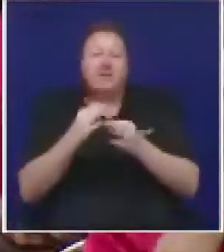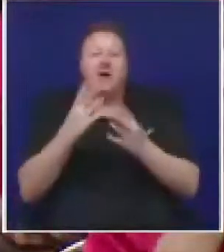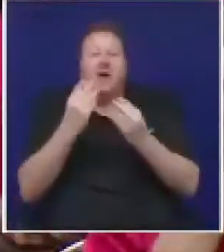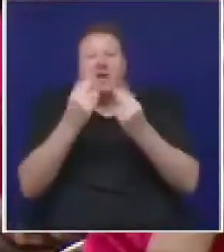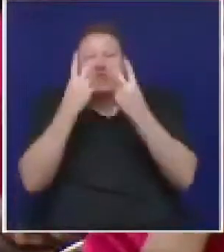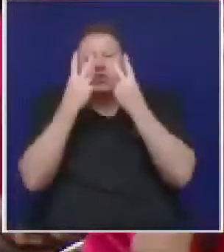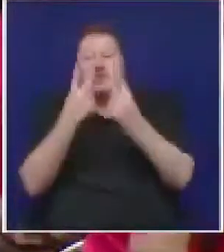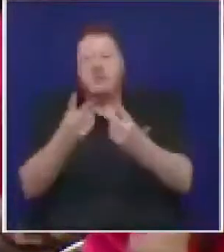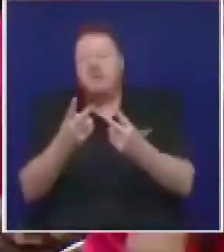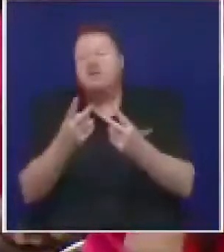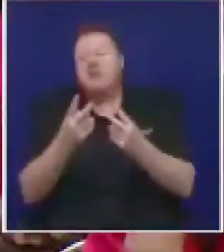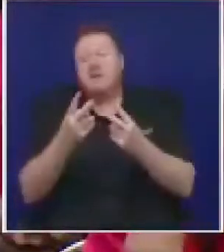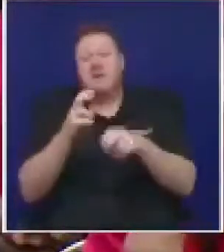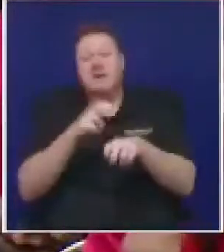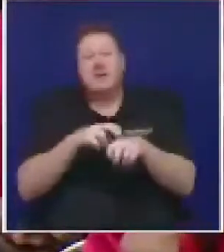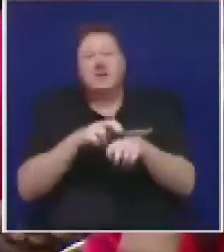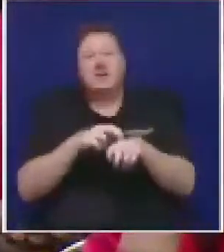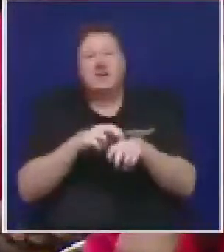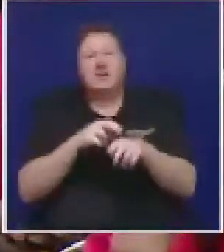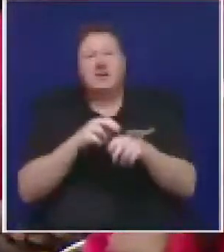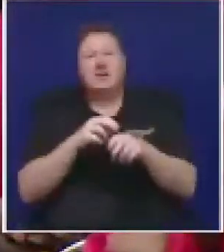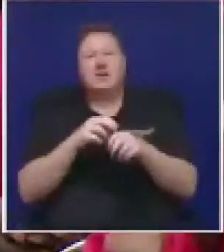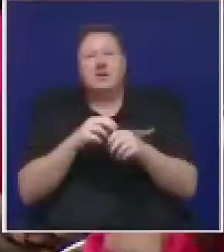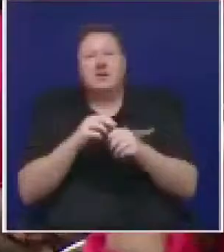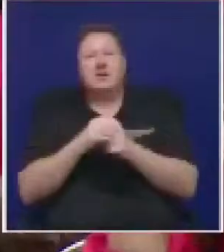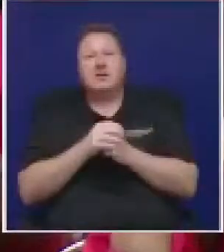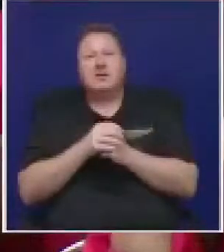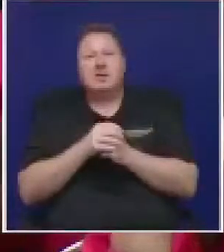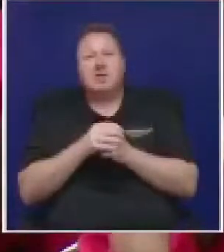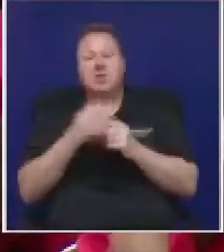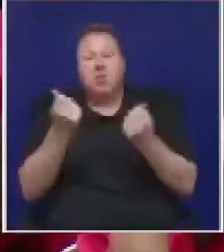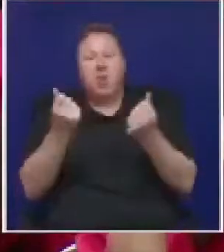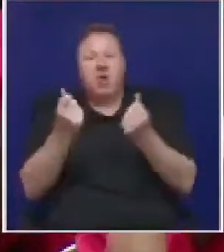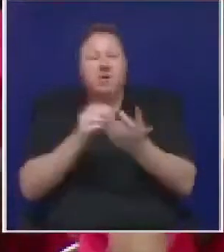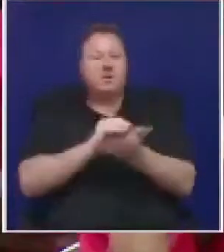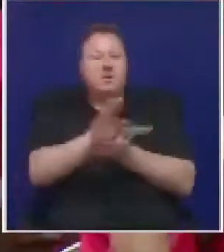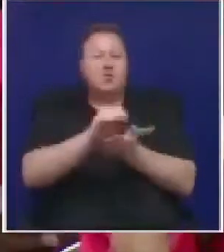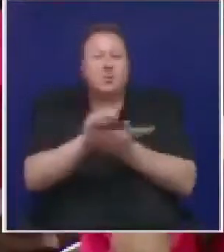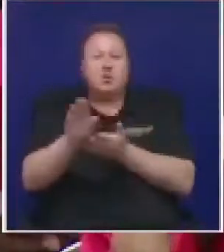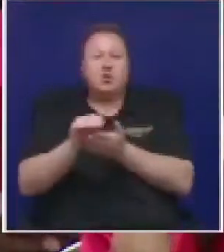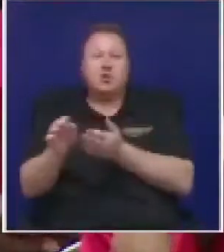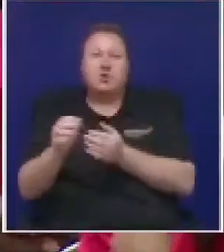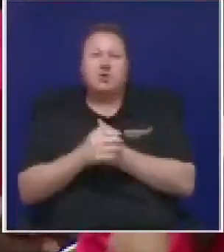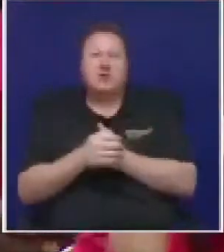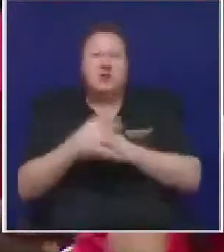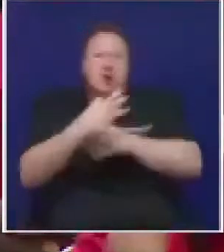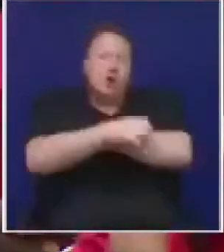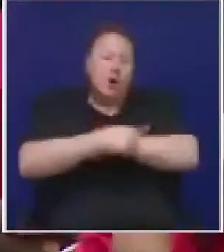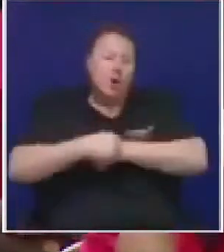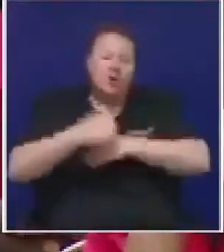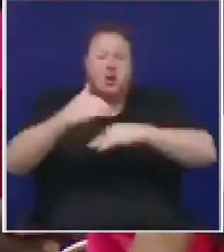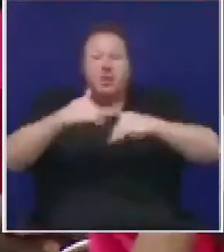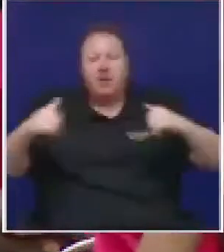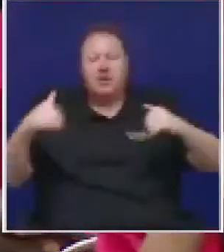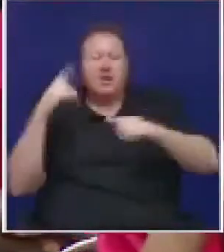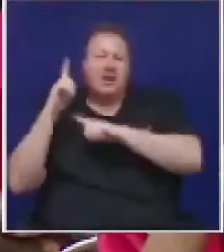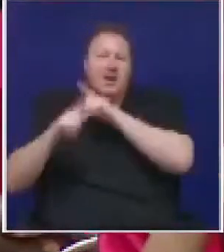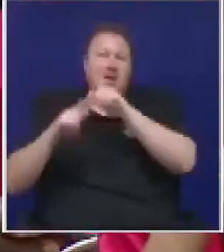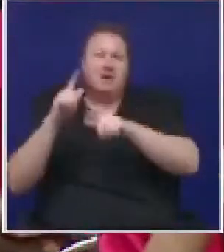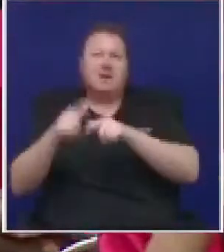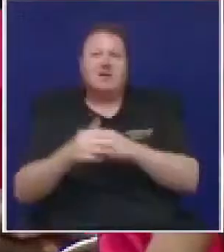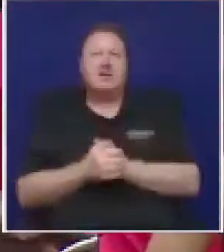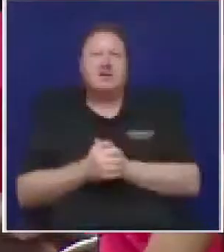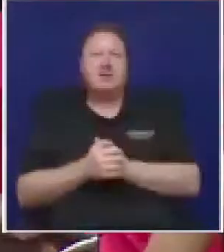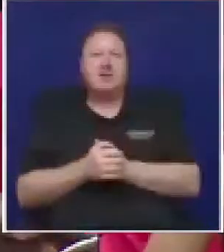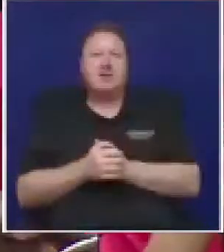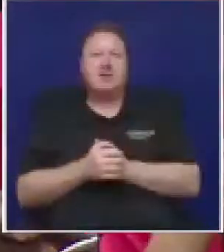reflected on the need for a more radical redistribution to wealth to tackle the colonial and apartheid legacy of